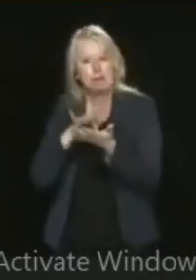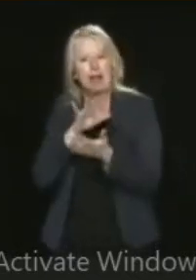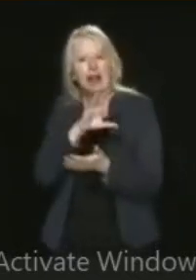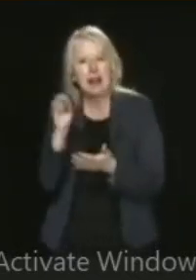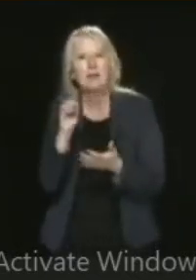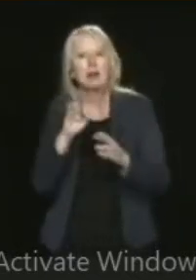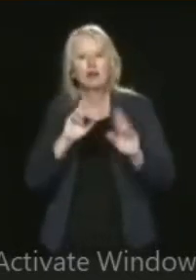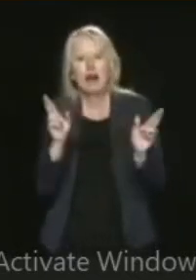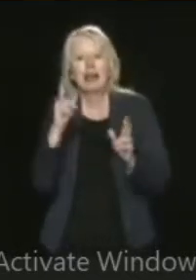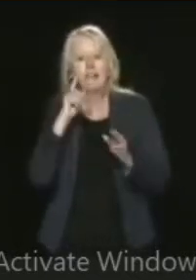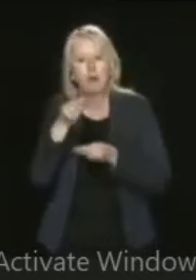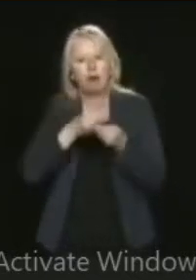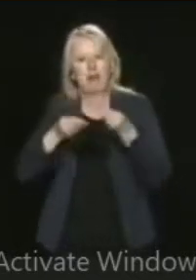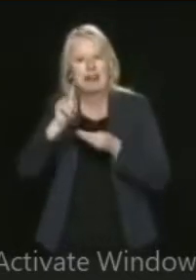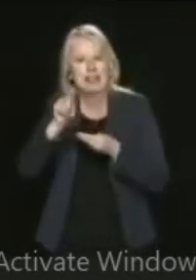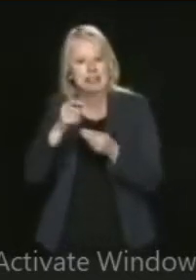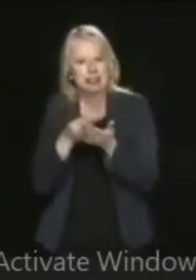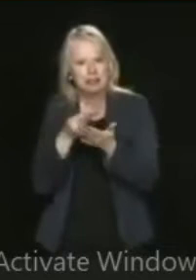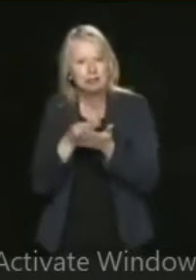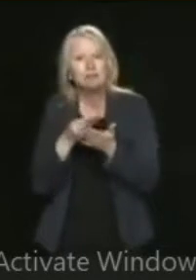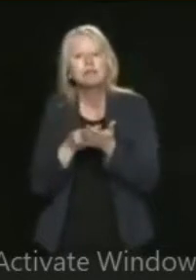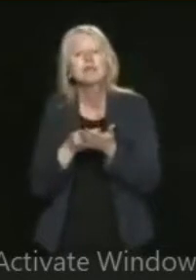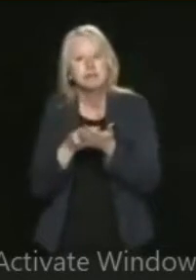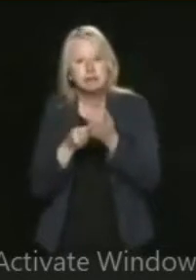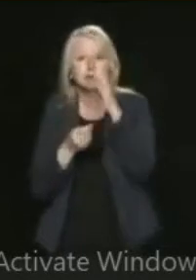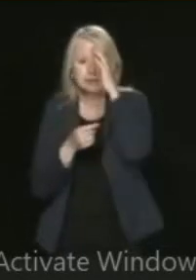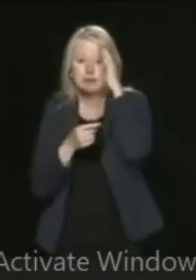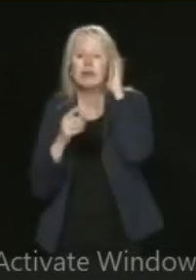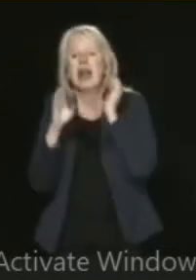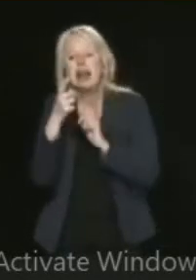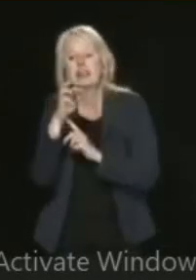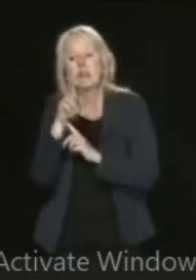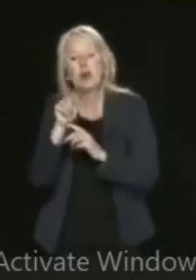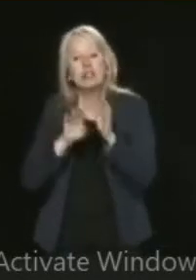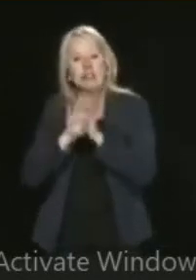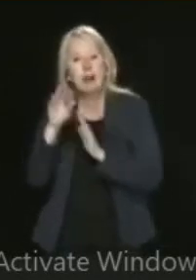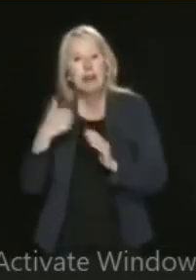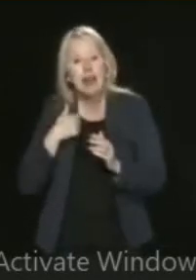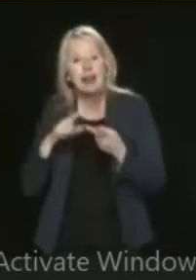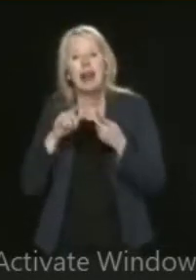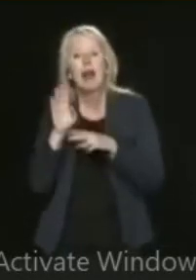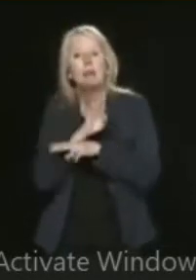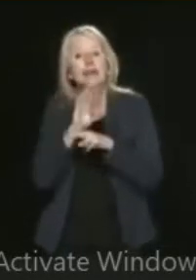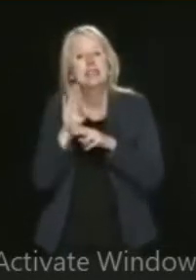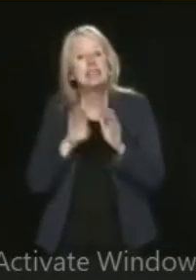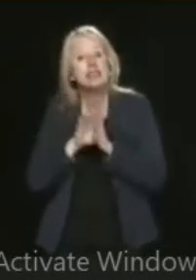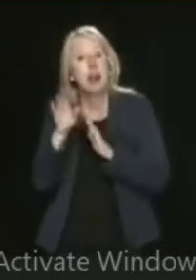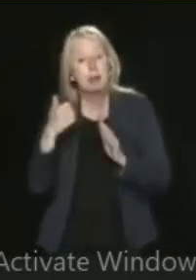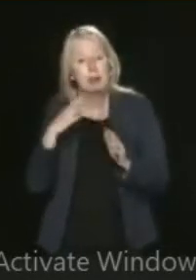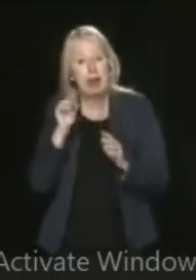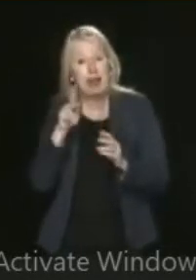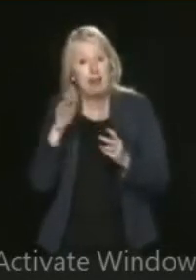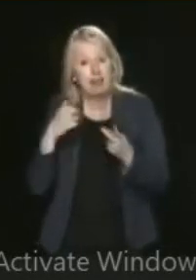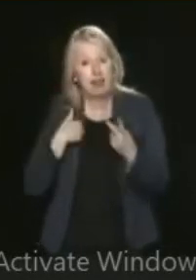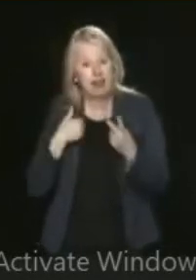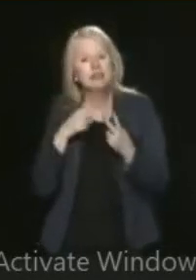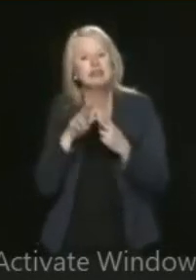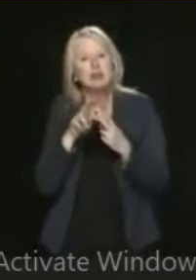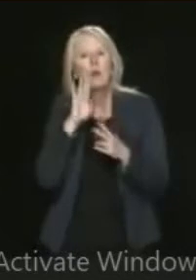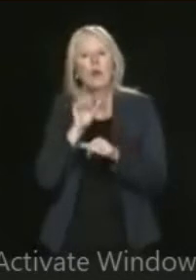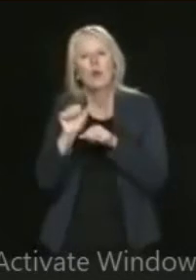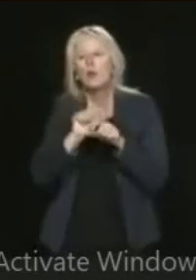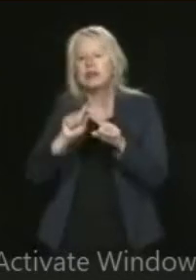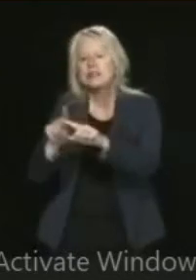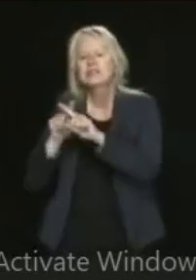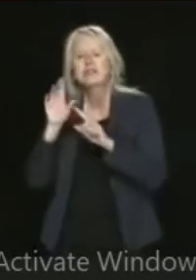for capital. Export Development Canada and the Business Development Bank of Canada will work with private sector lenders